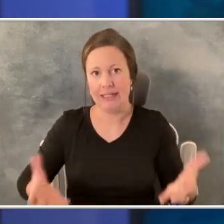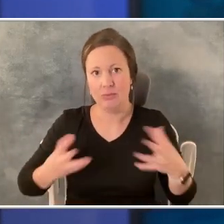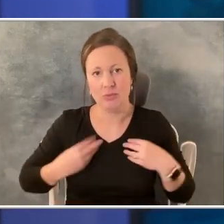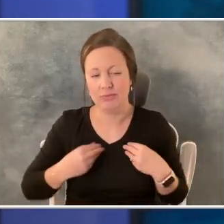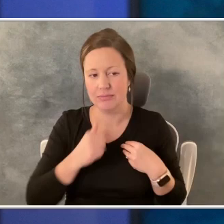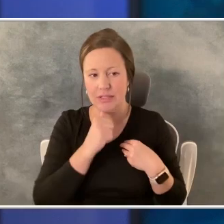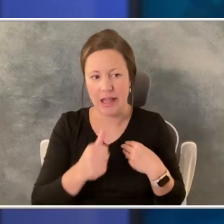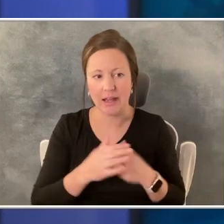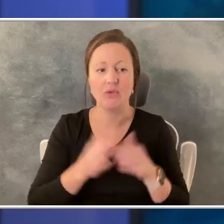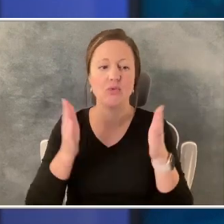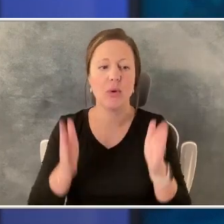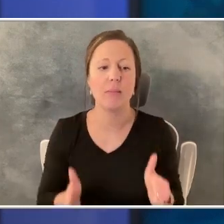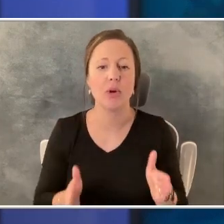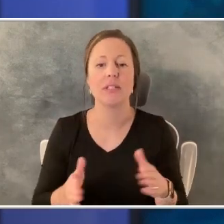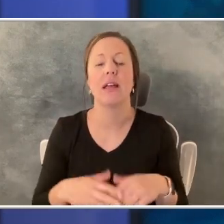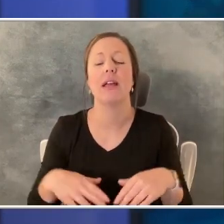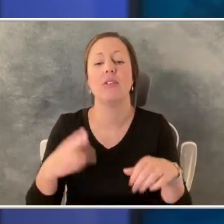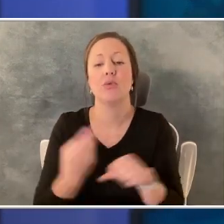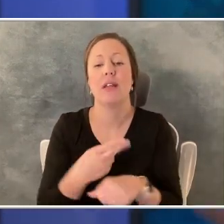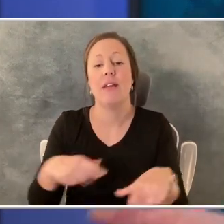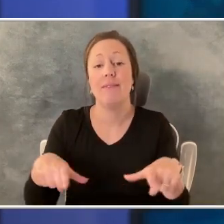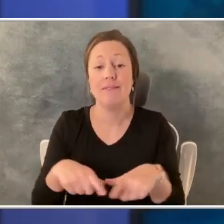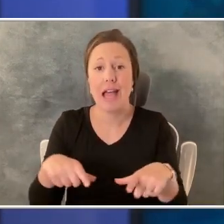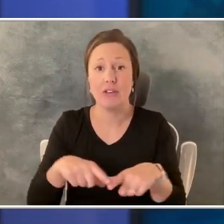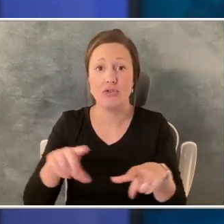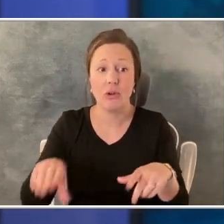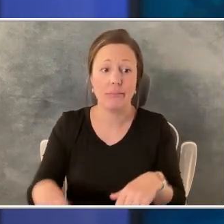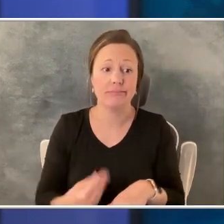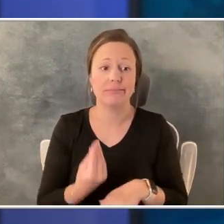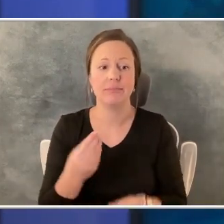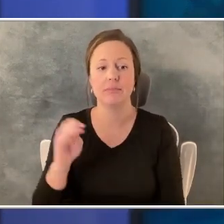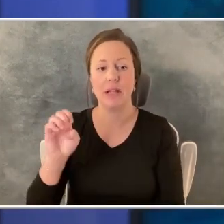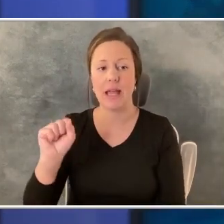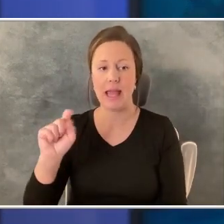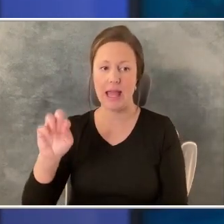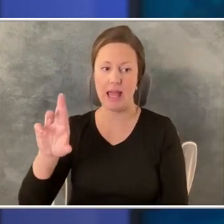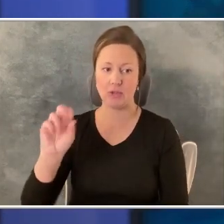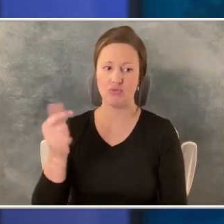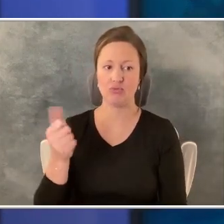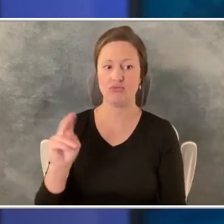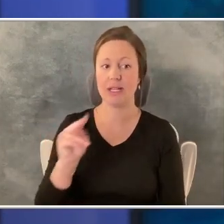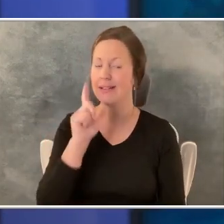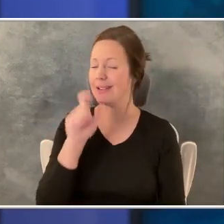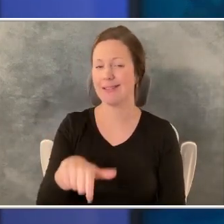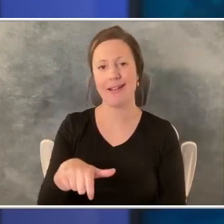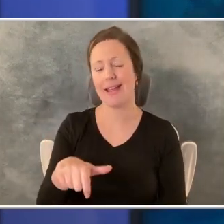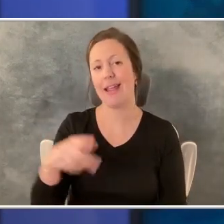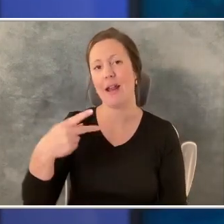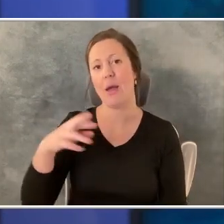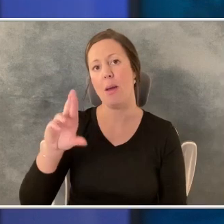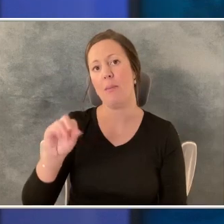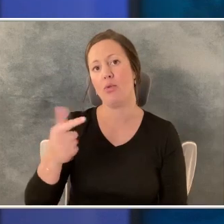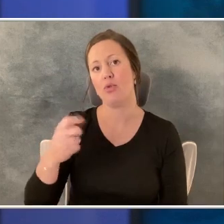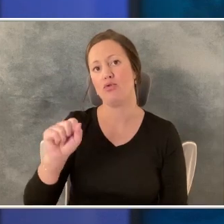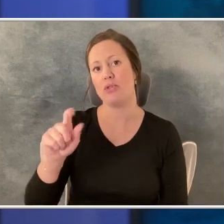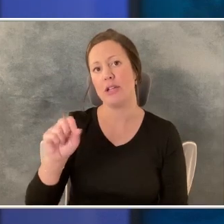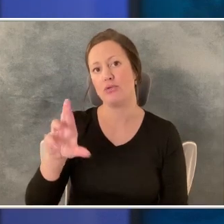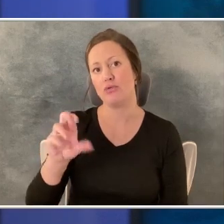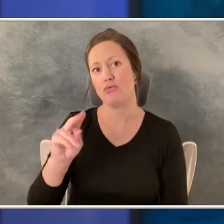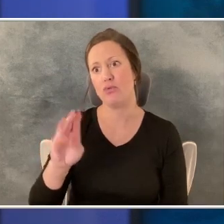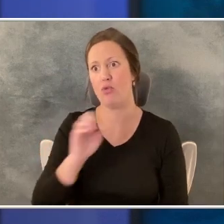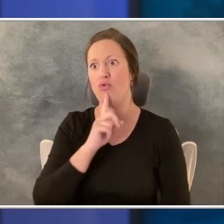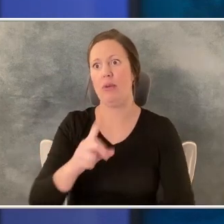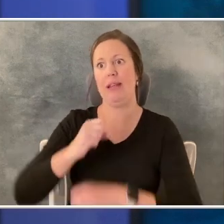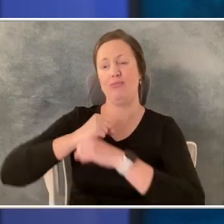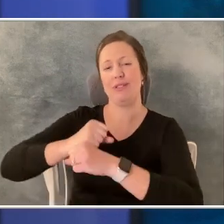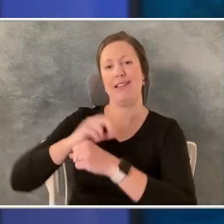on vaginal estrogen does not need progesterone to sort of counteract that to protect their uterus. Someone